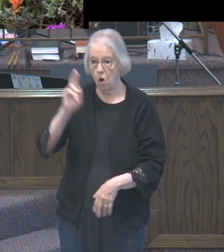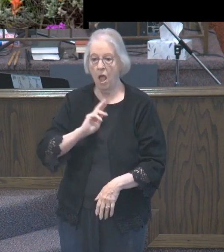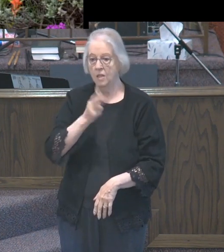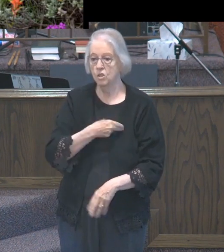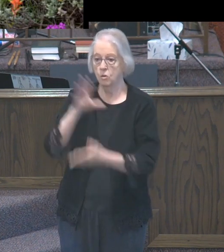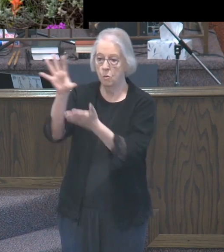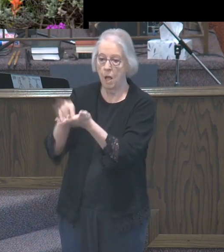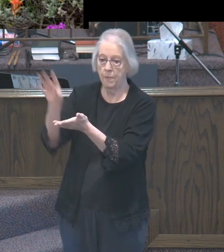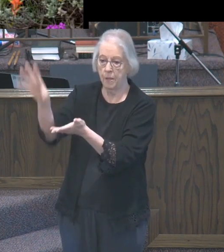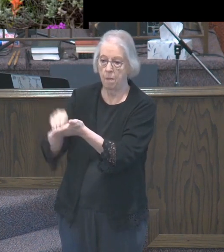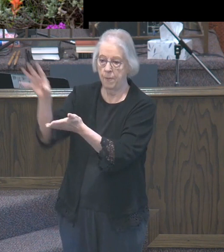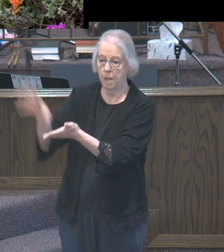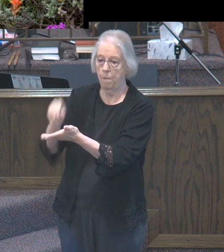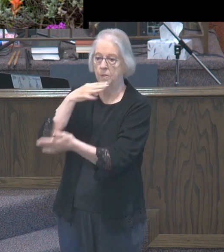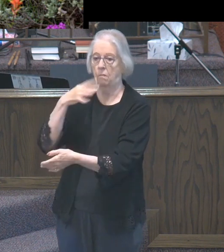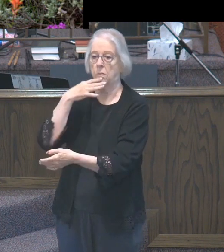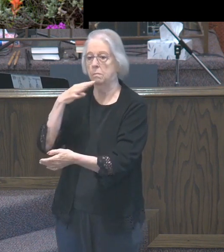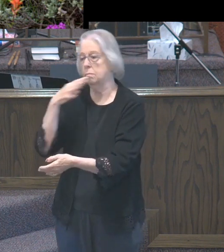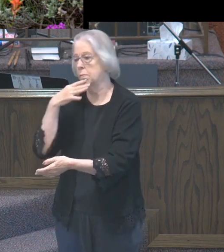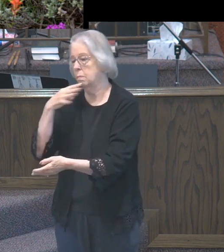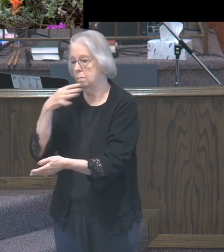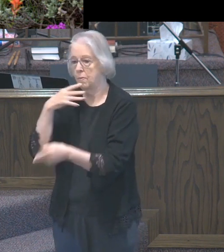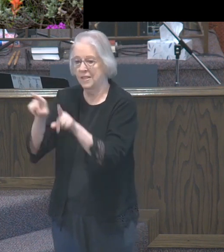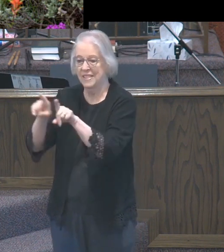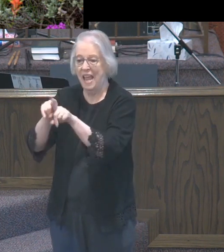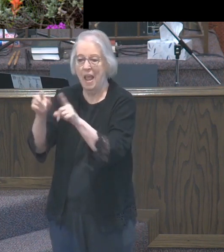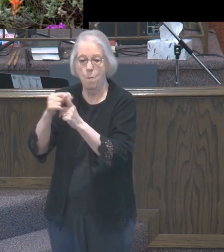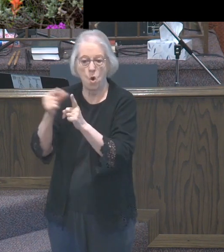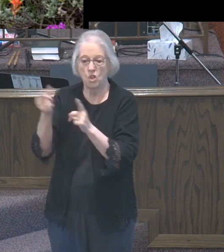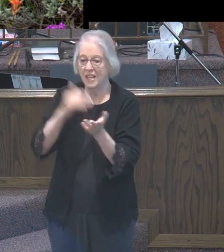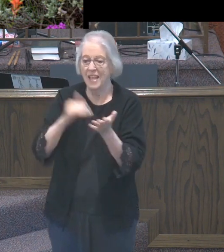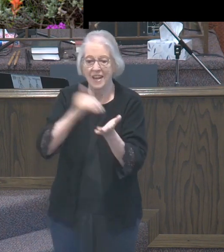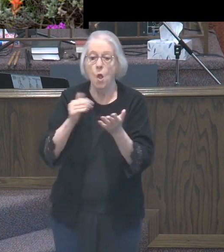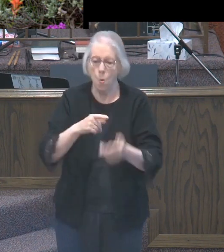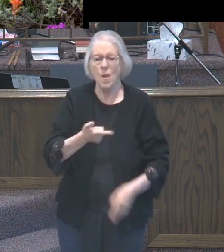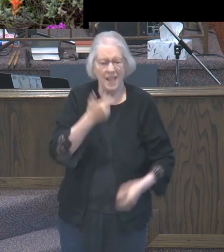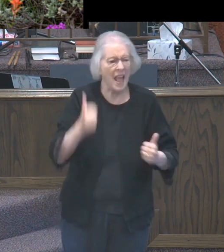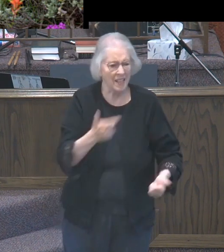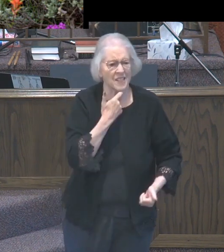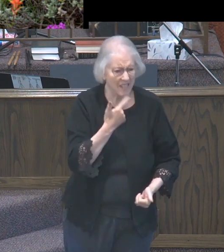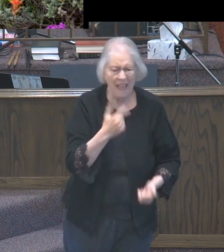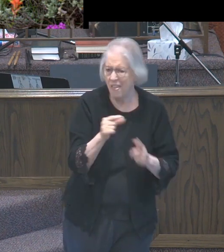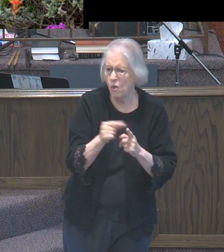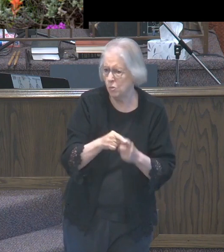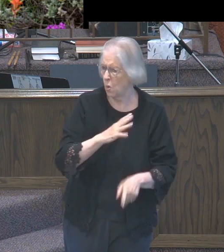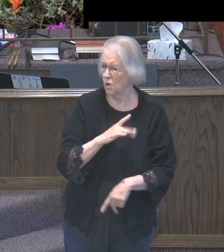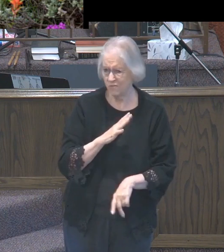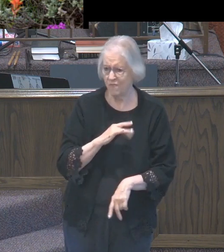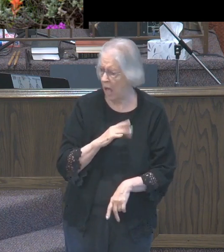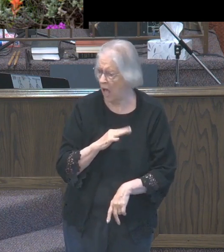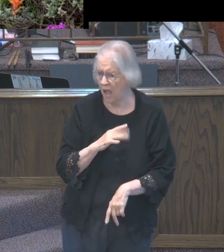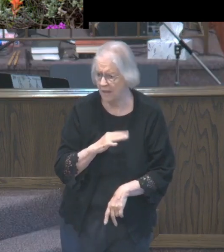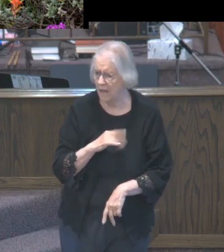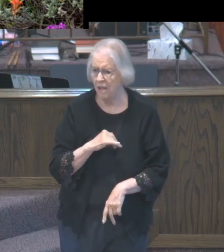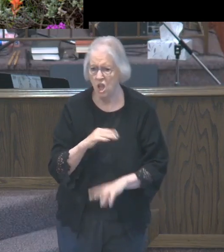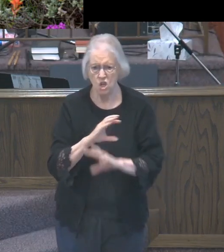be thy name. Thy kingdom come. Thy will be done on earth as it is